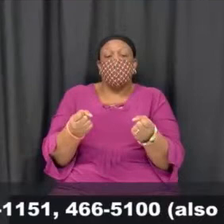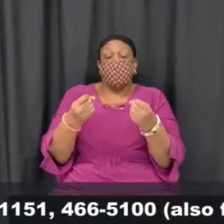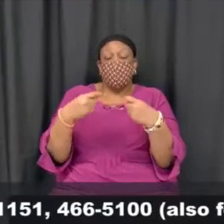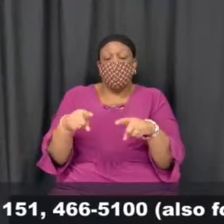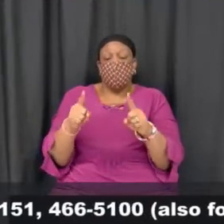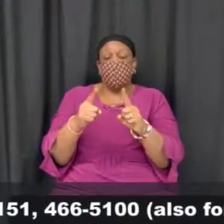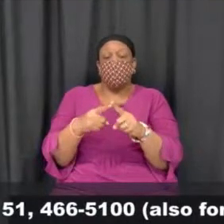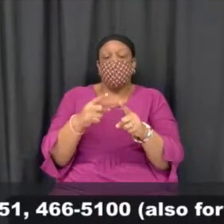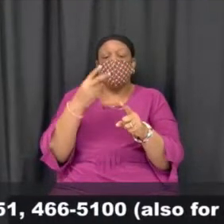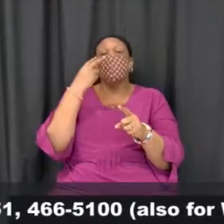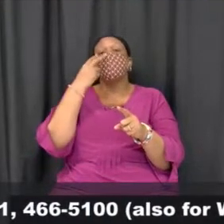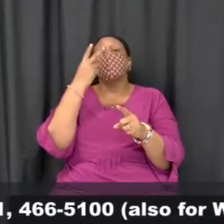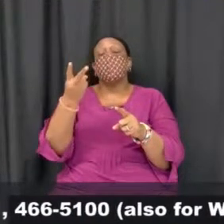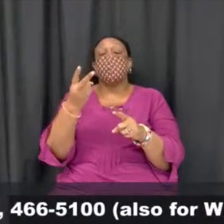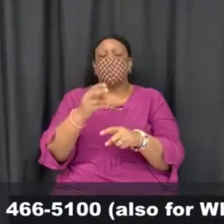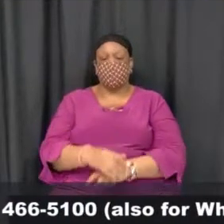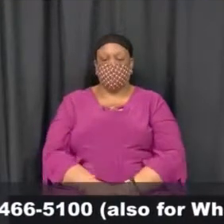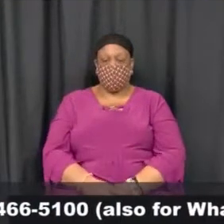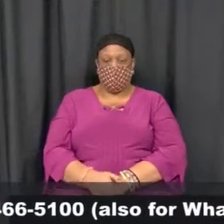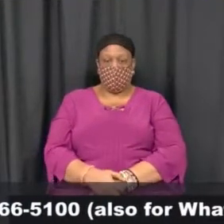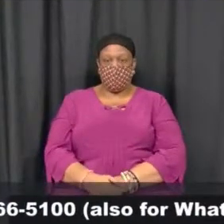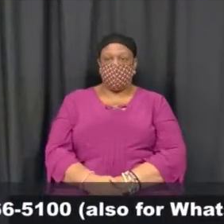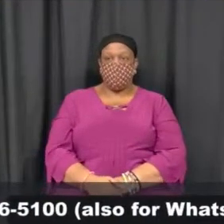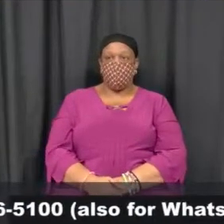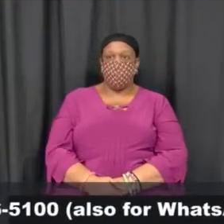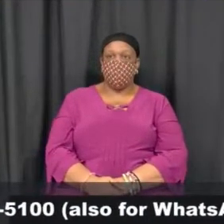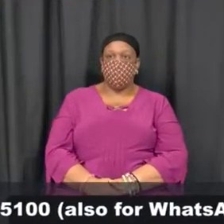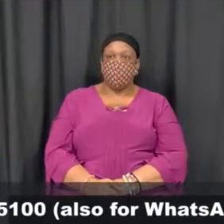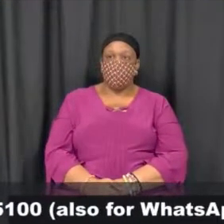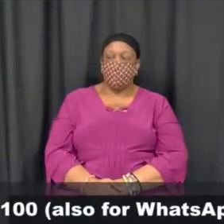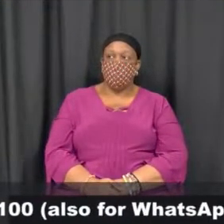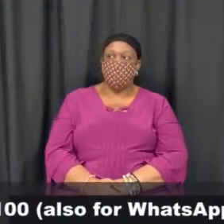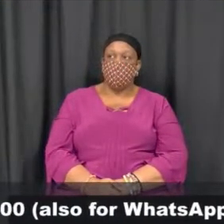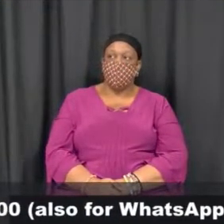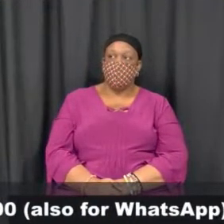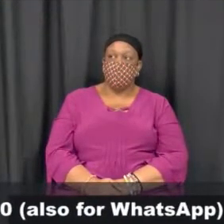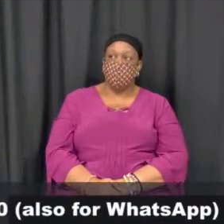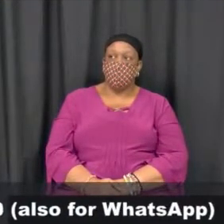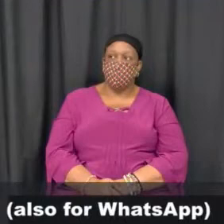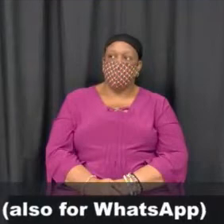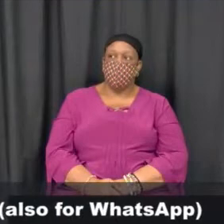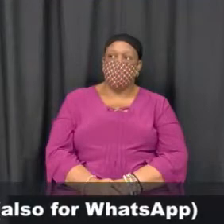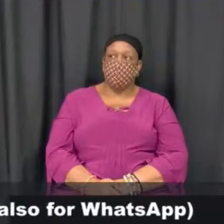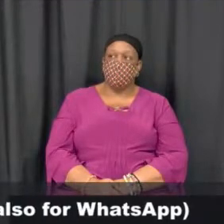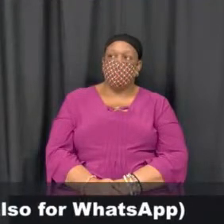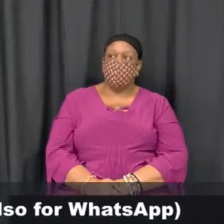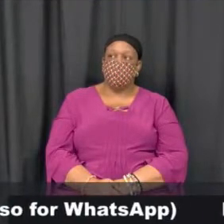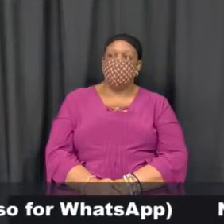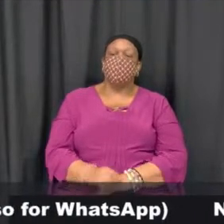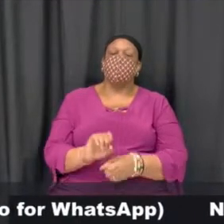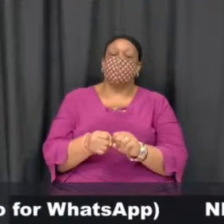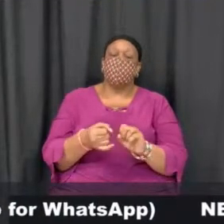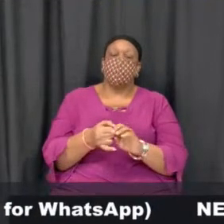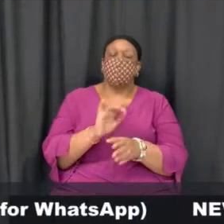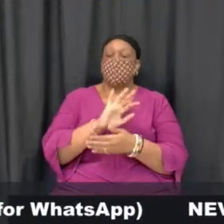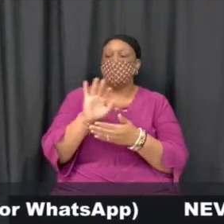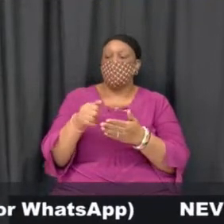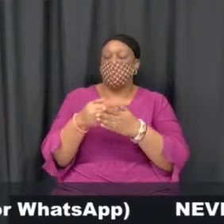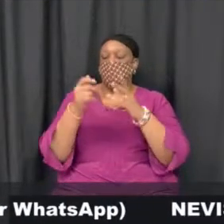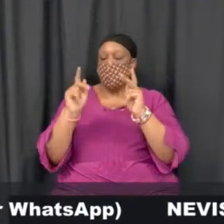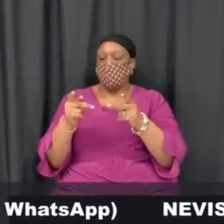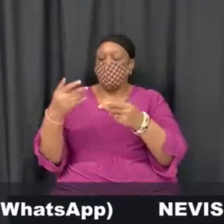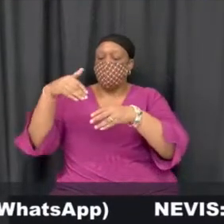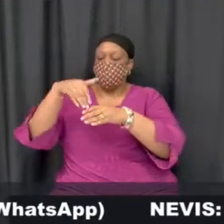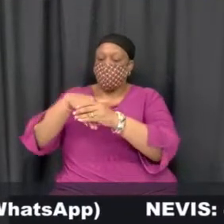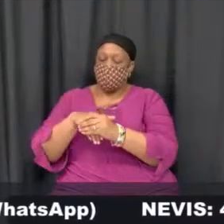no discrimination at all. And so by having a crowd or spectators attending